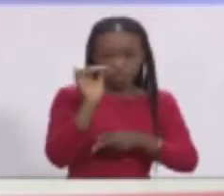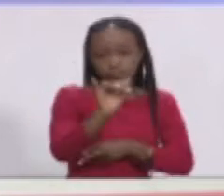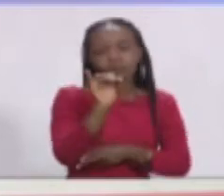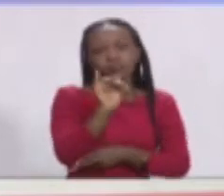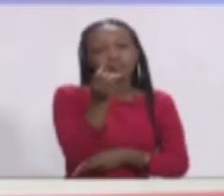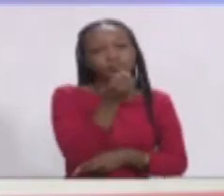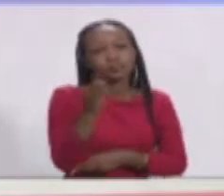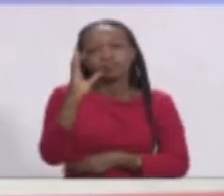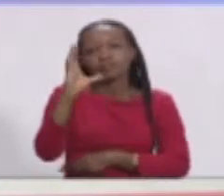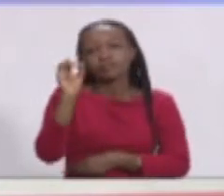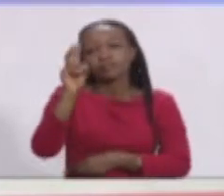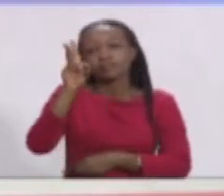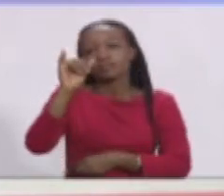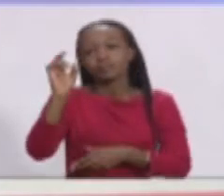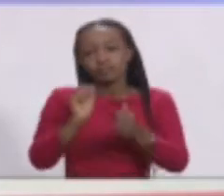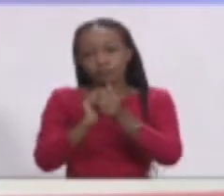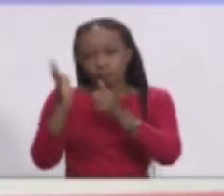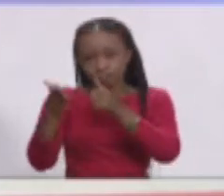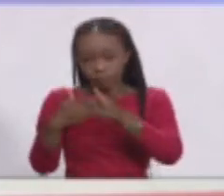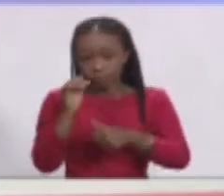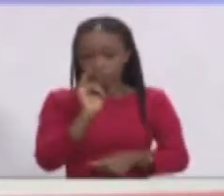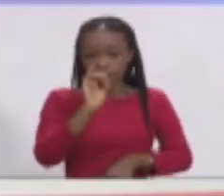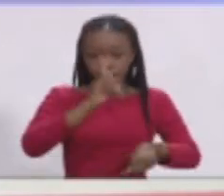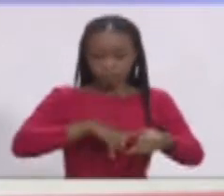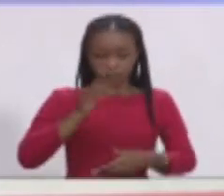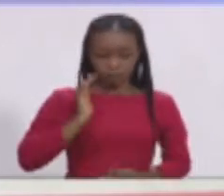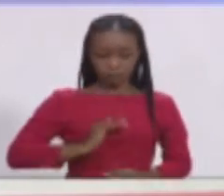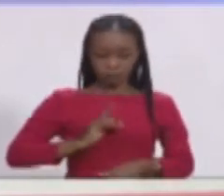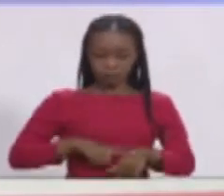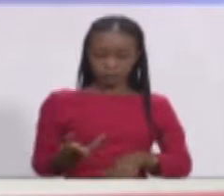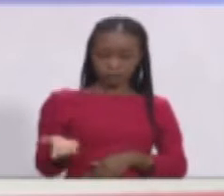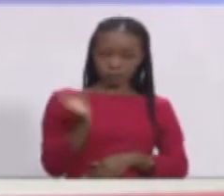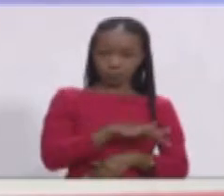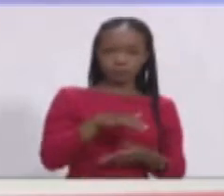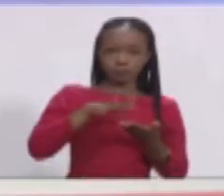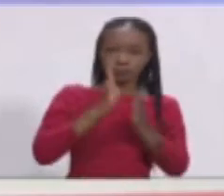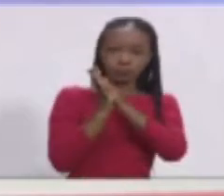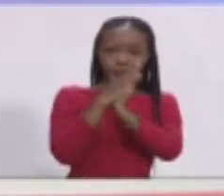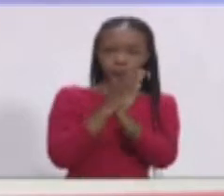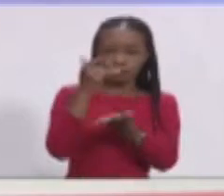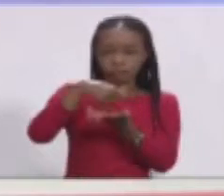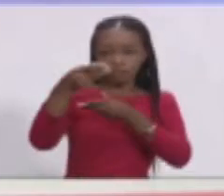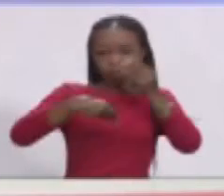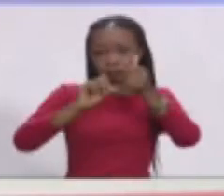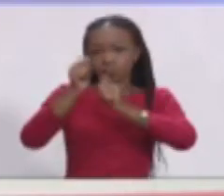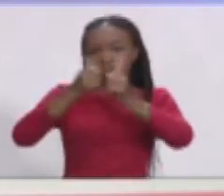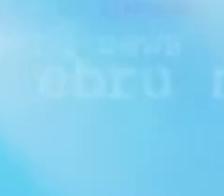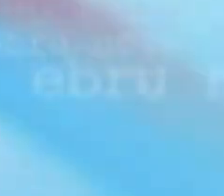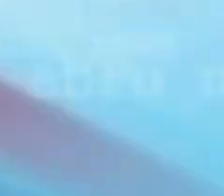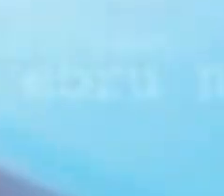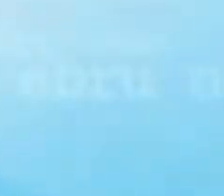the COVID-19. And on that note, we're taking a very short break. When we come back, more stories including business and sports. Stay with